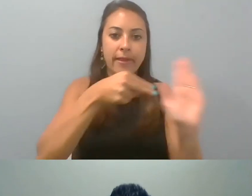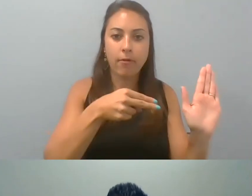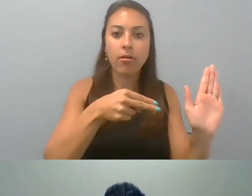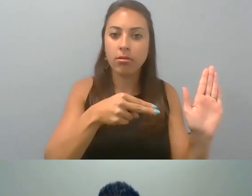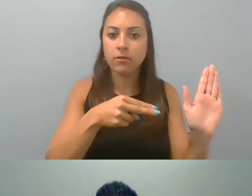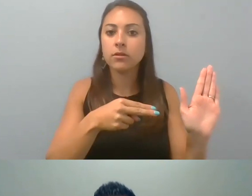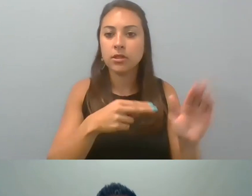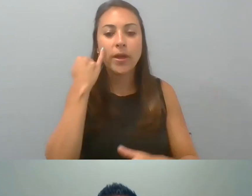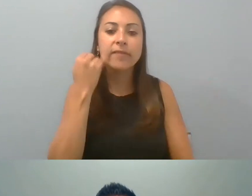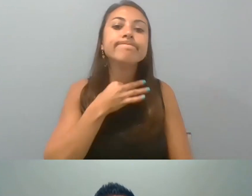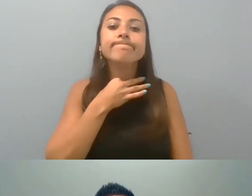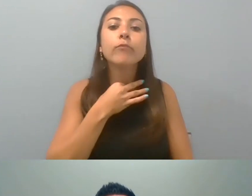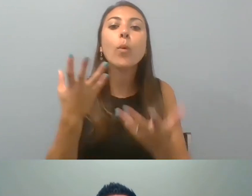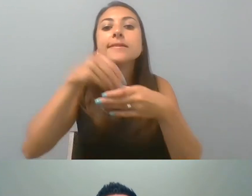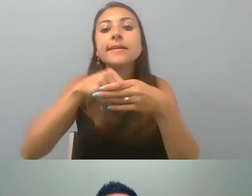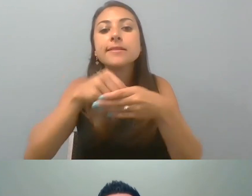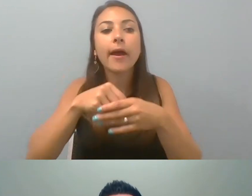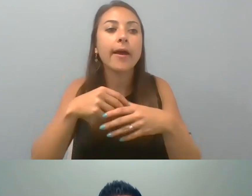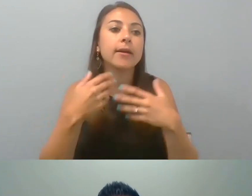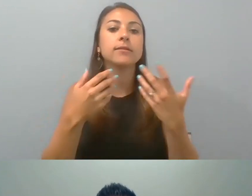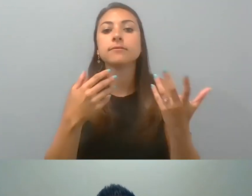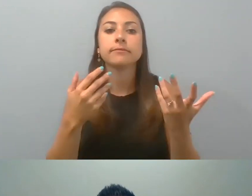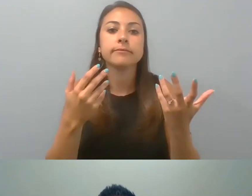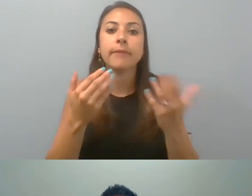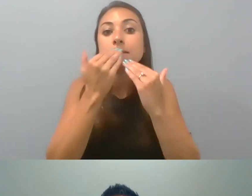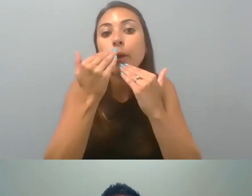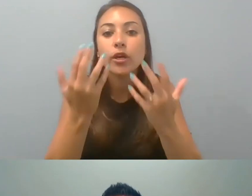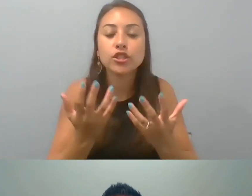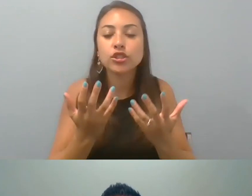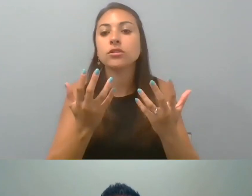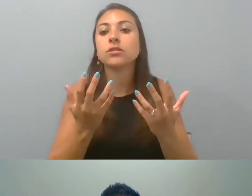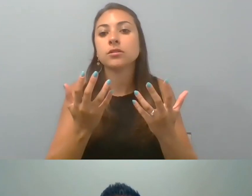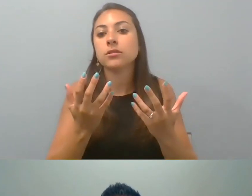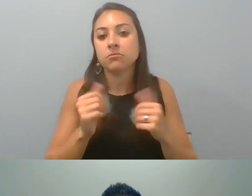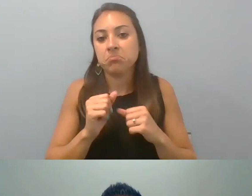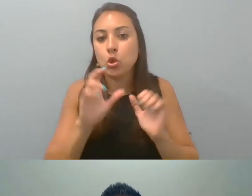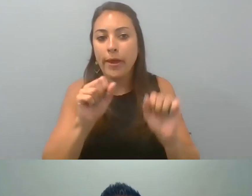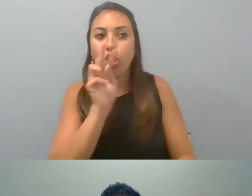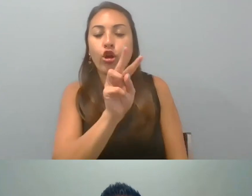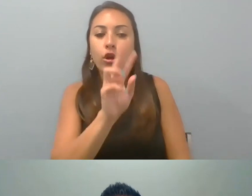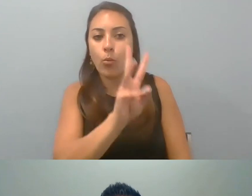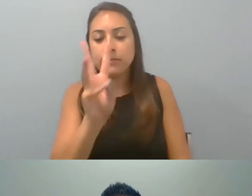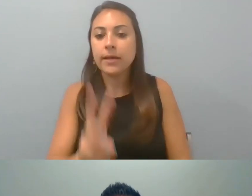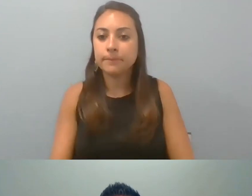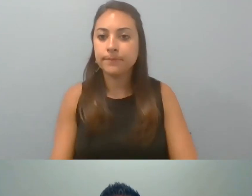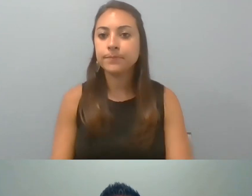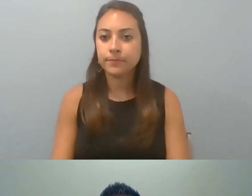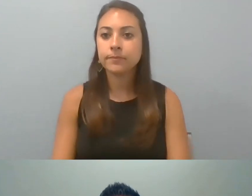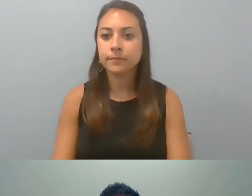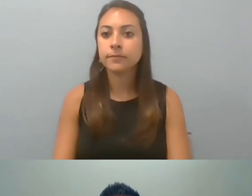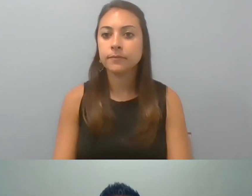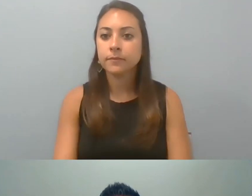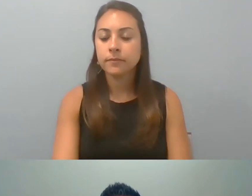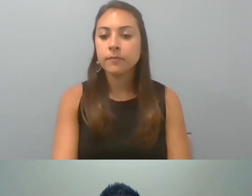you were curious about, just a traditional nutrition facts panel that you would see on any grocery item, we